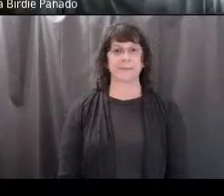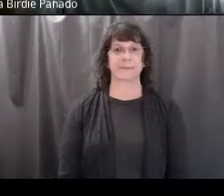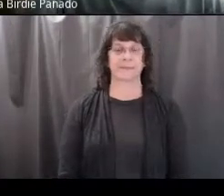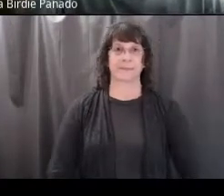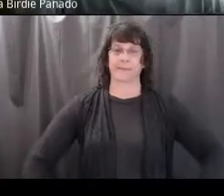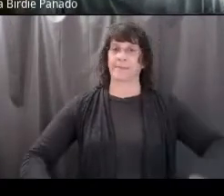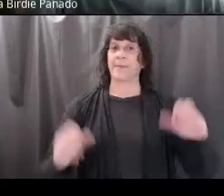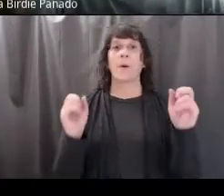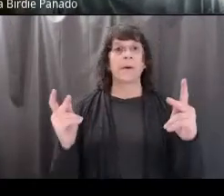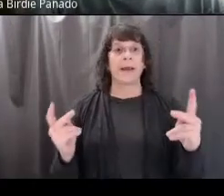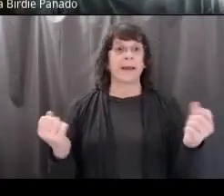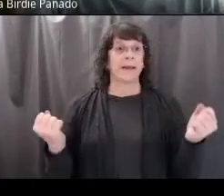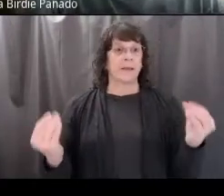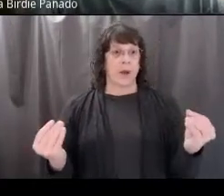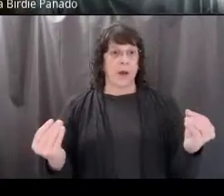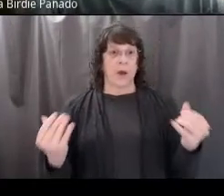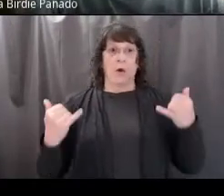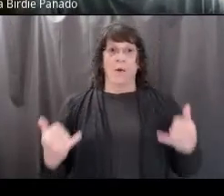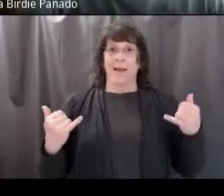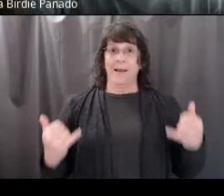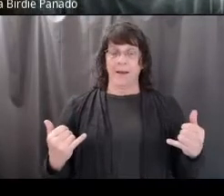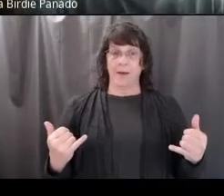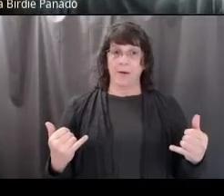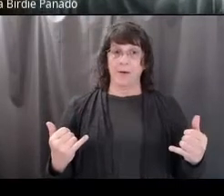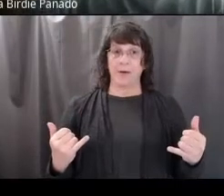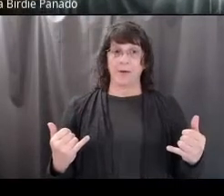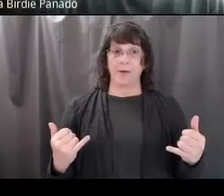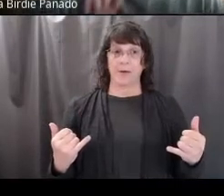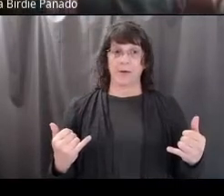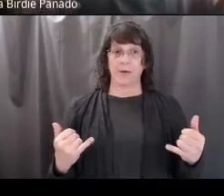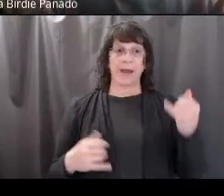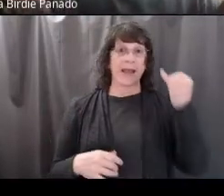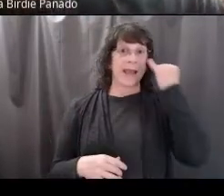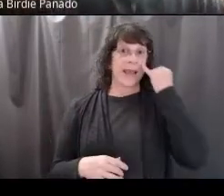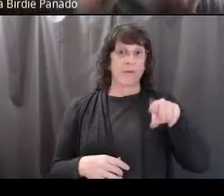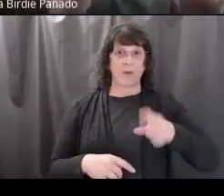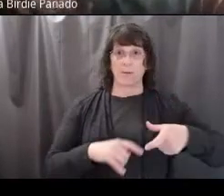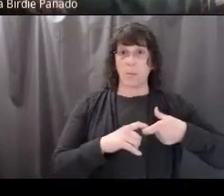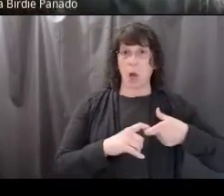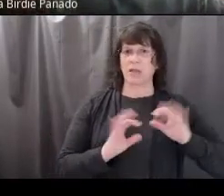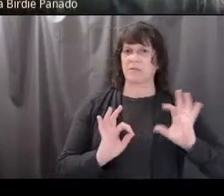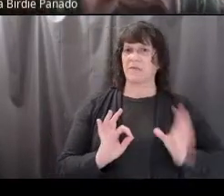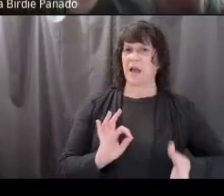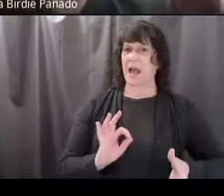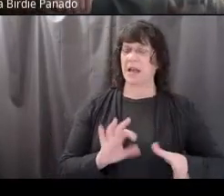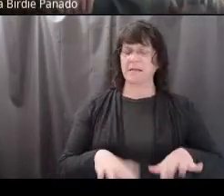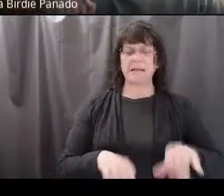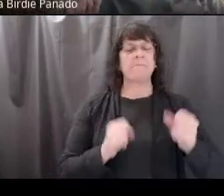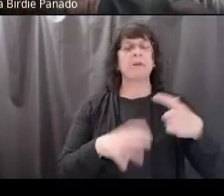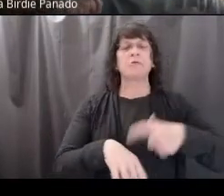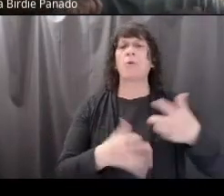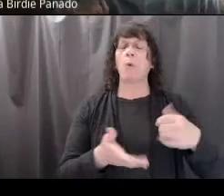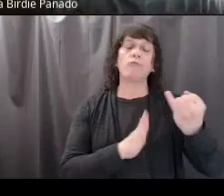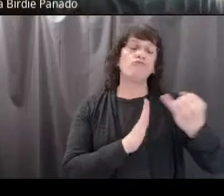All right, so at this point, if you had to pause, totally okay, take as much time as